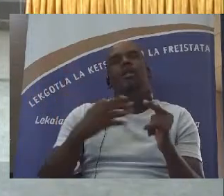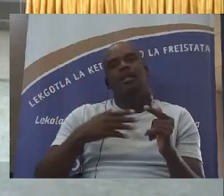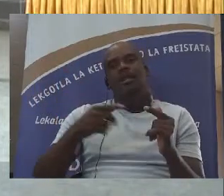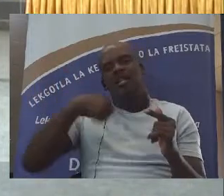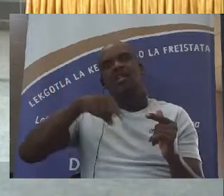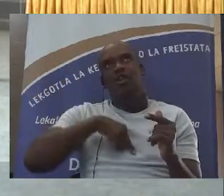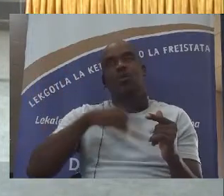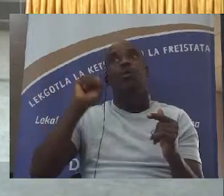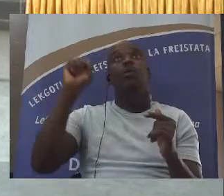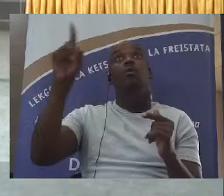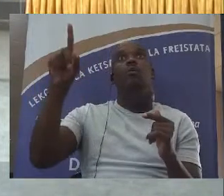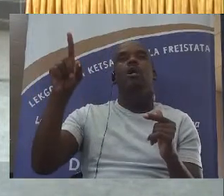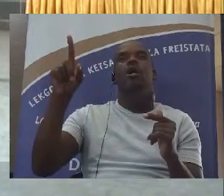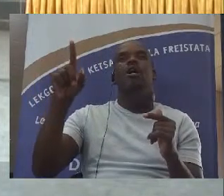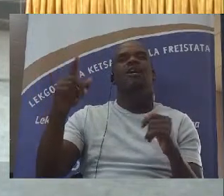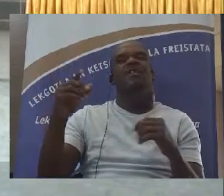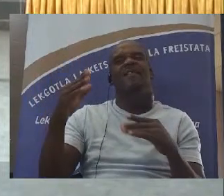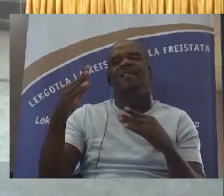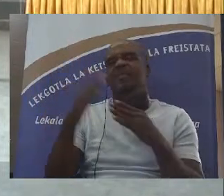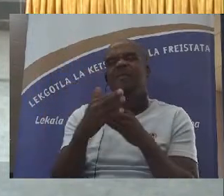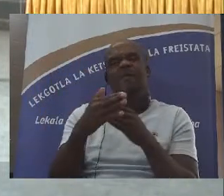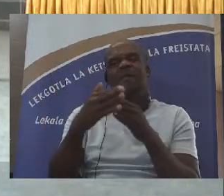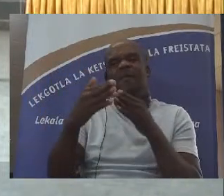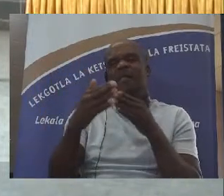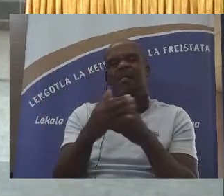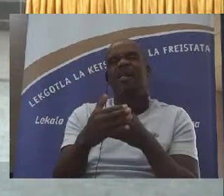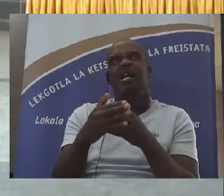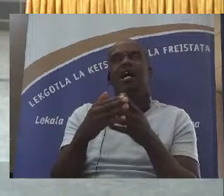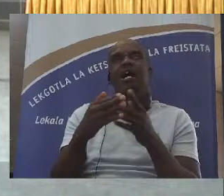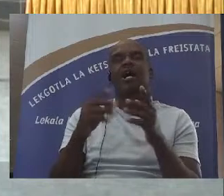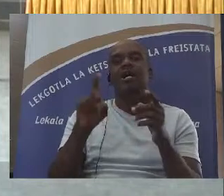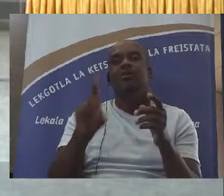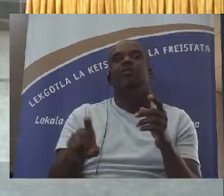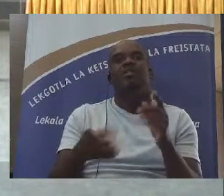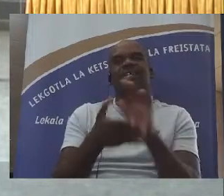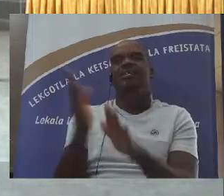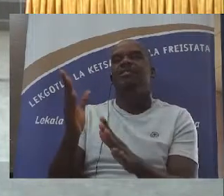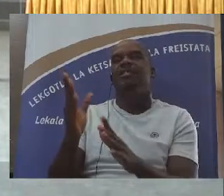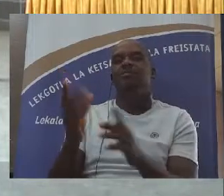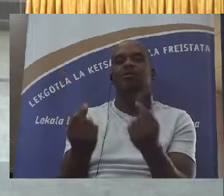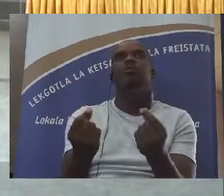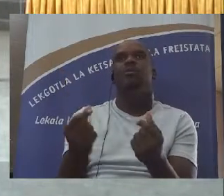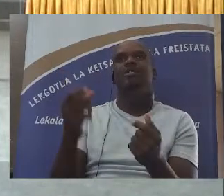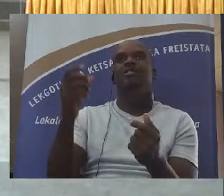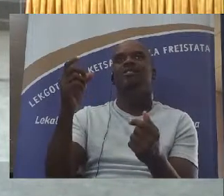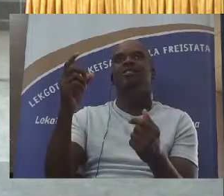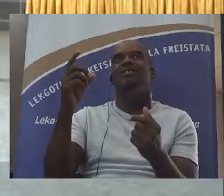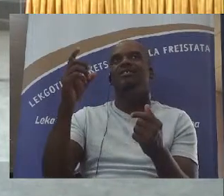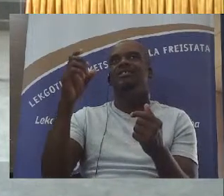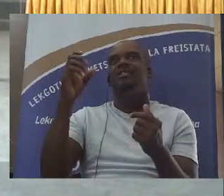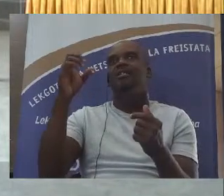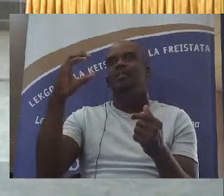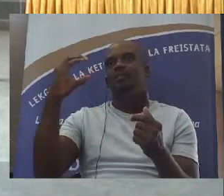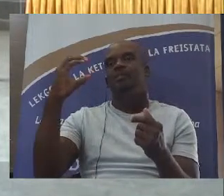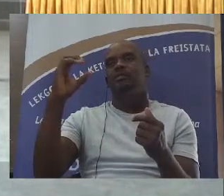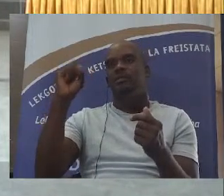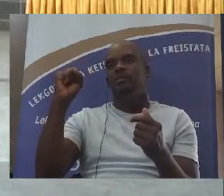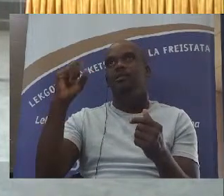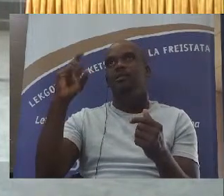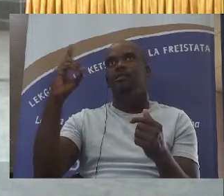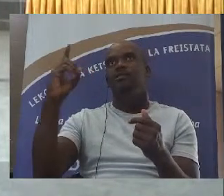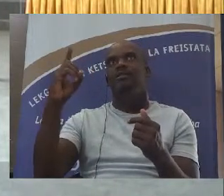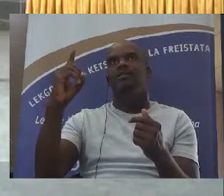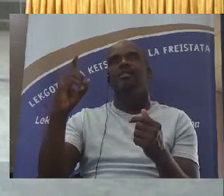re tshwanetse re ye go dira CSD. Tlamile re hae ke go tswa kwa re ye Bloemfontein. Ha re